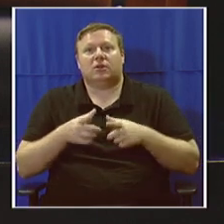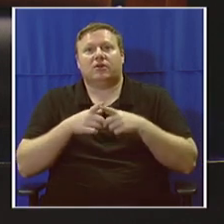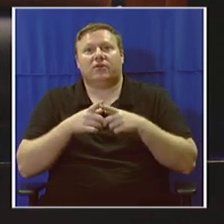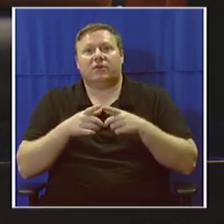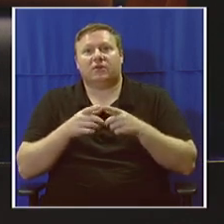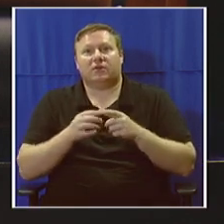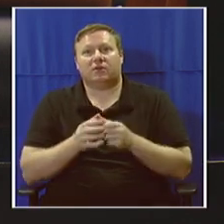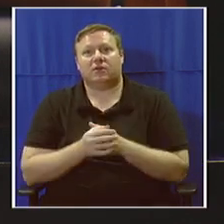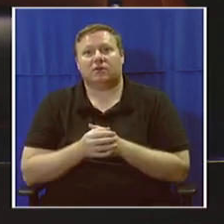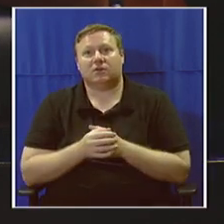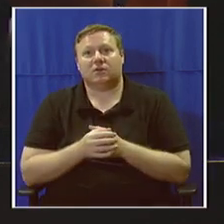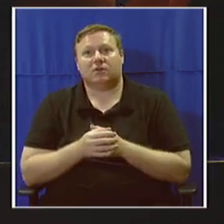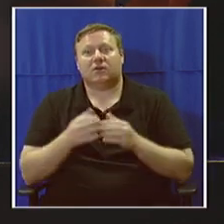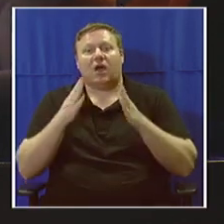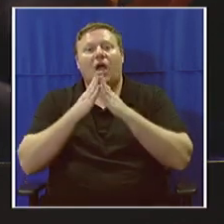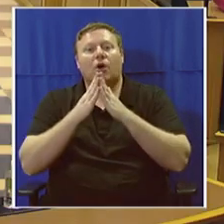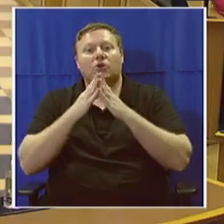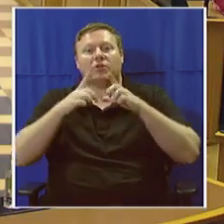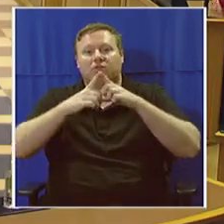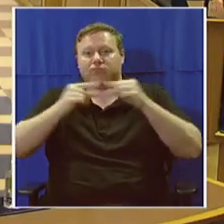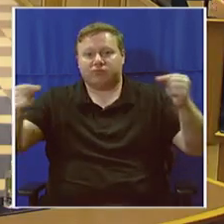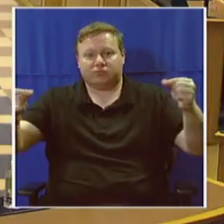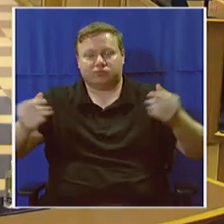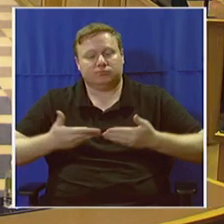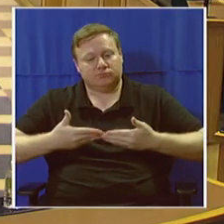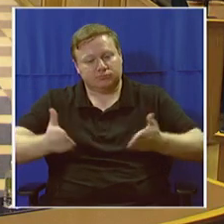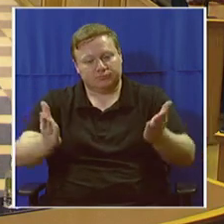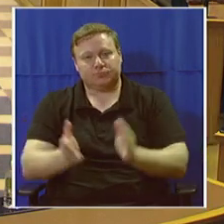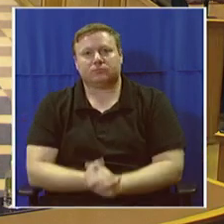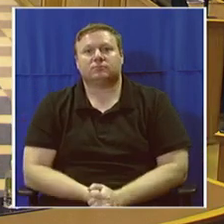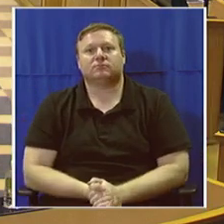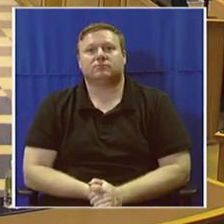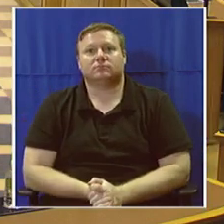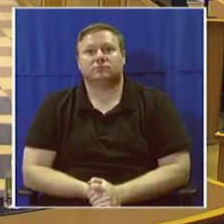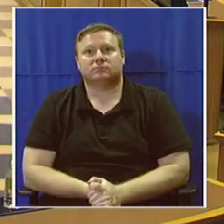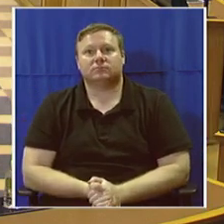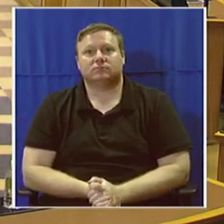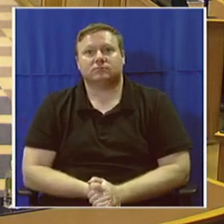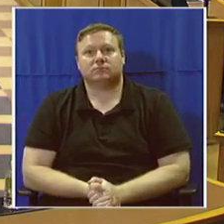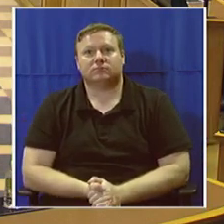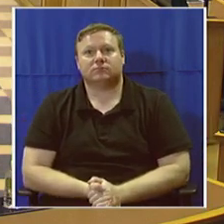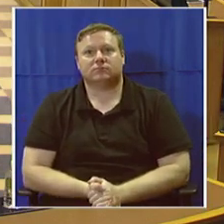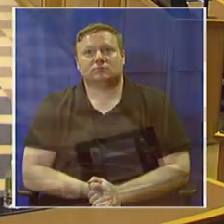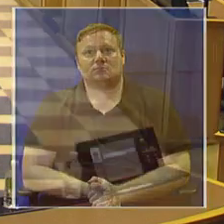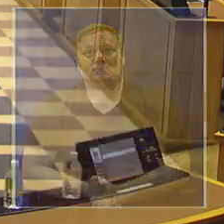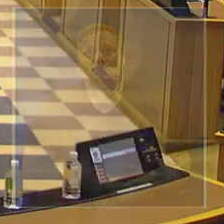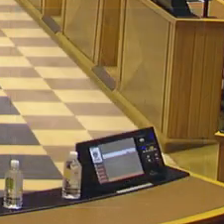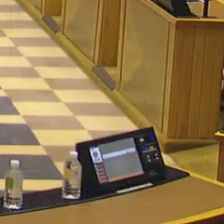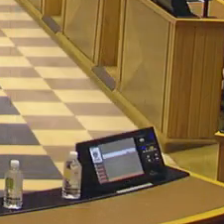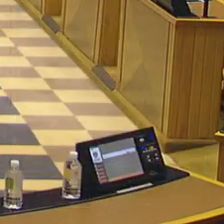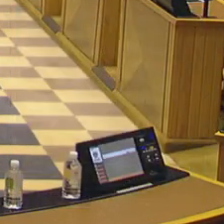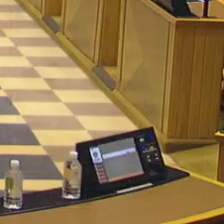es verdag. And Boroto must fall.